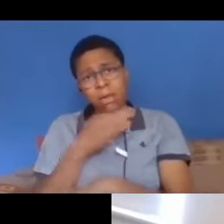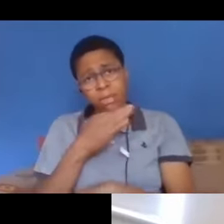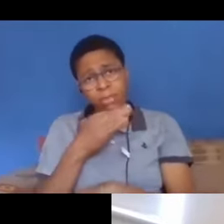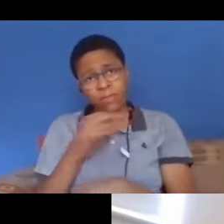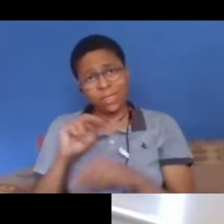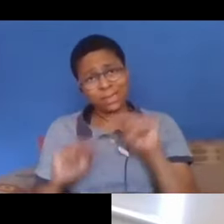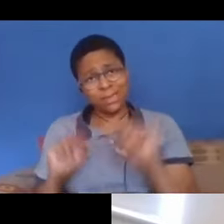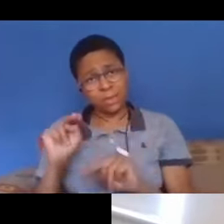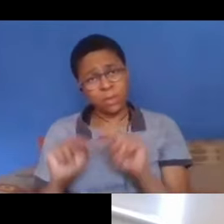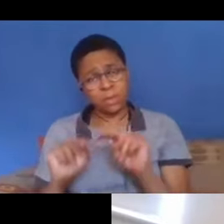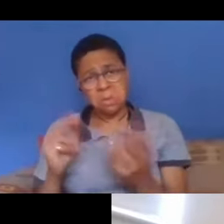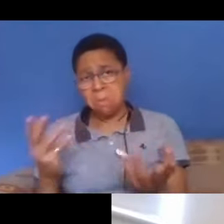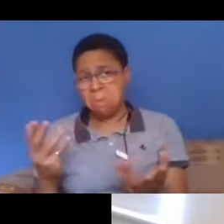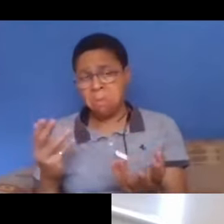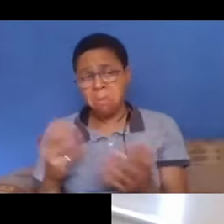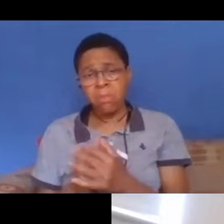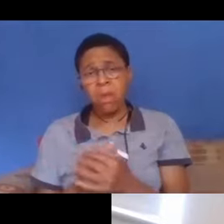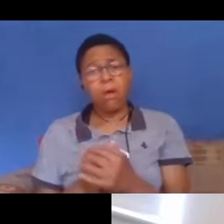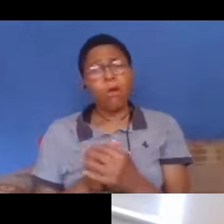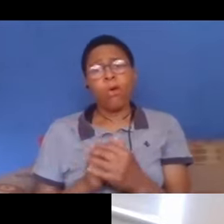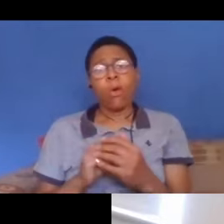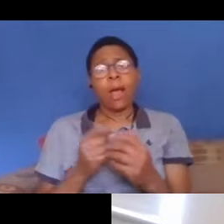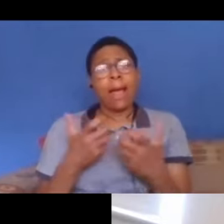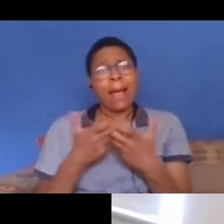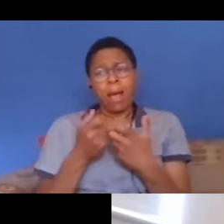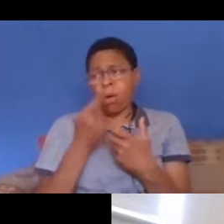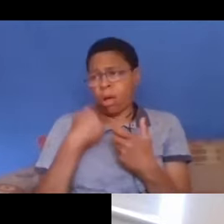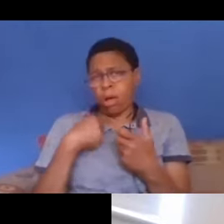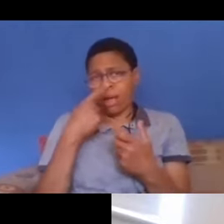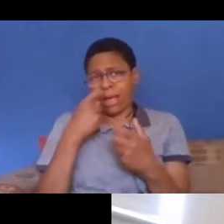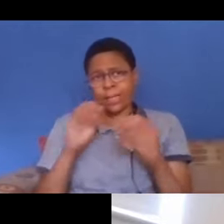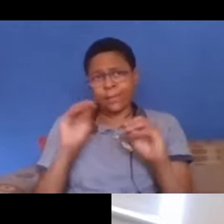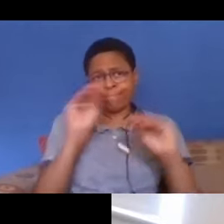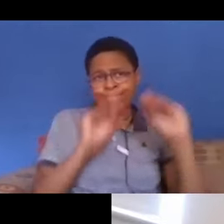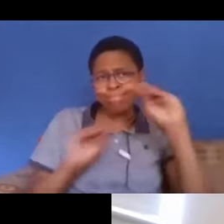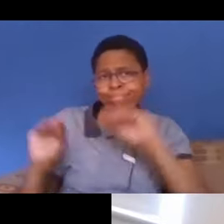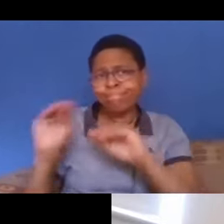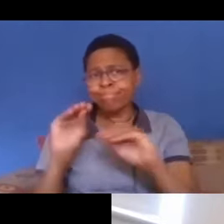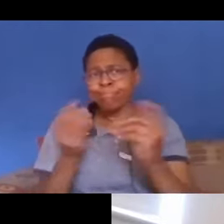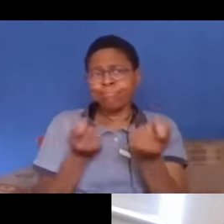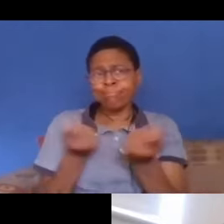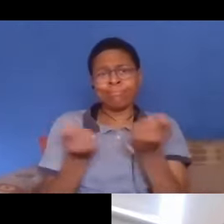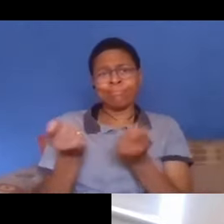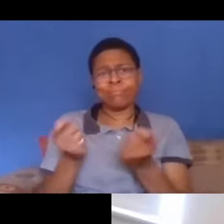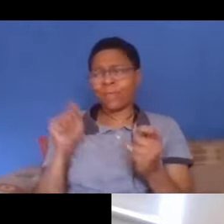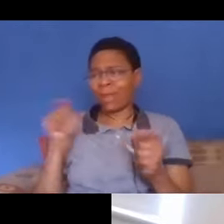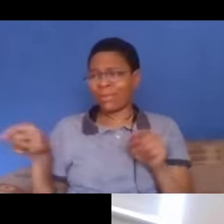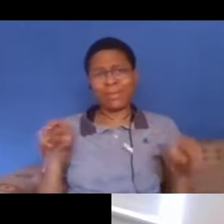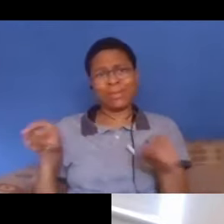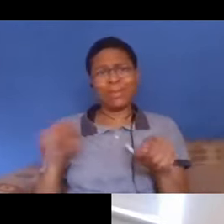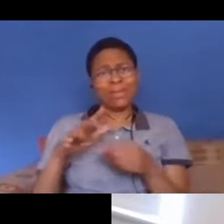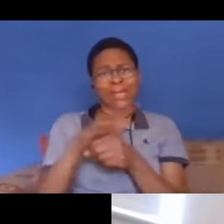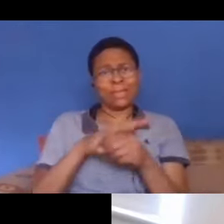And what mitigations would you put in place? So Roger, can we have your thoughts first on that,